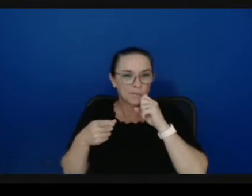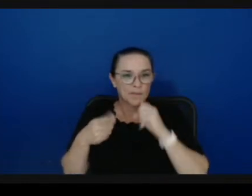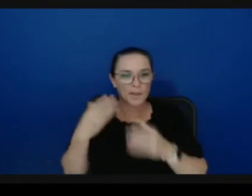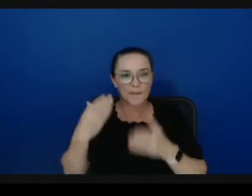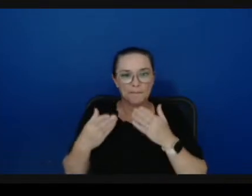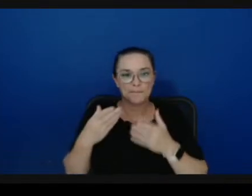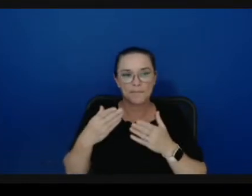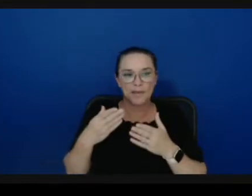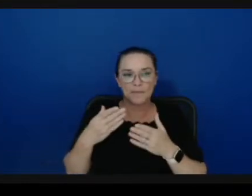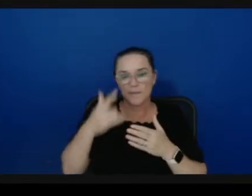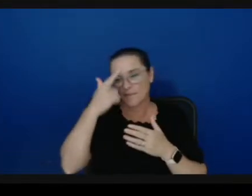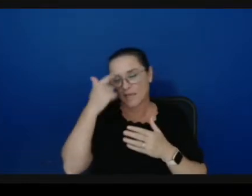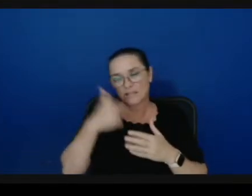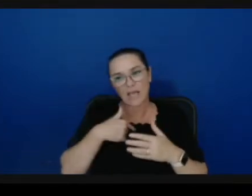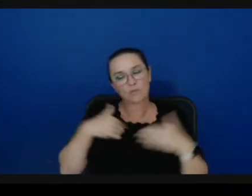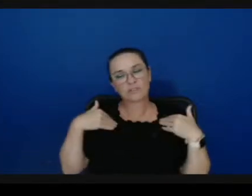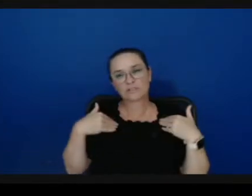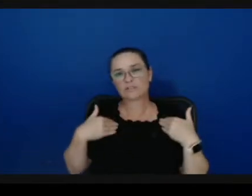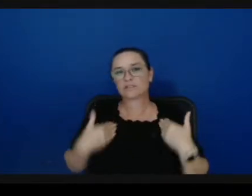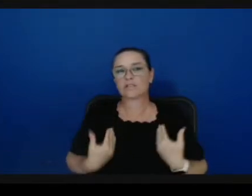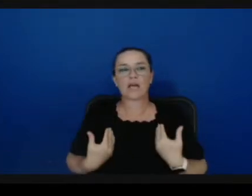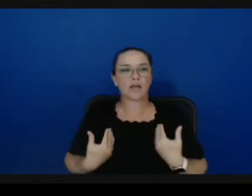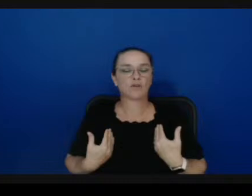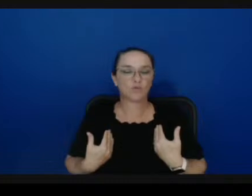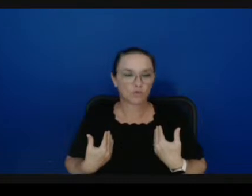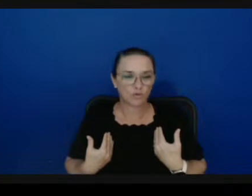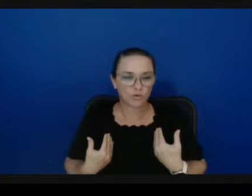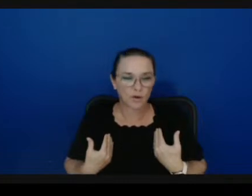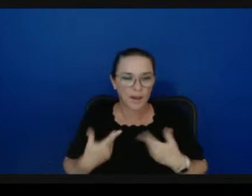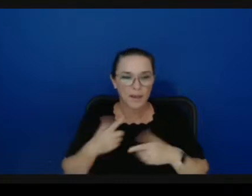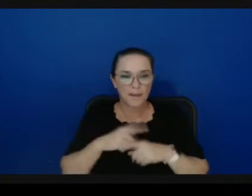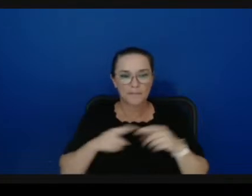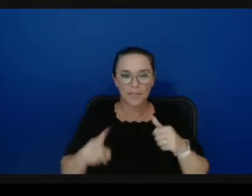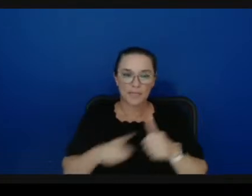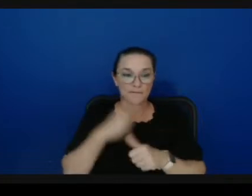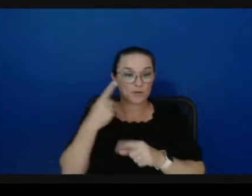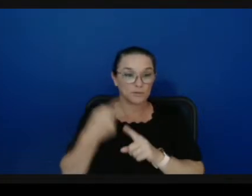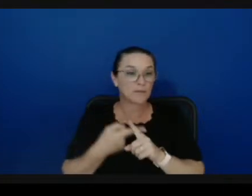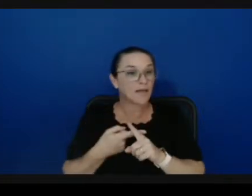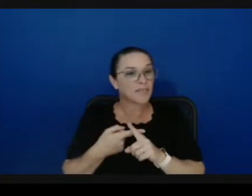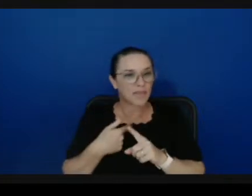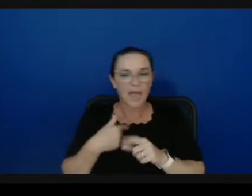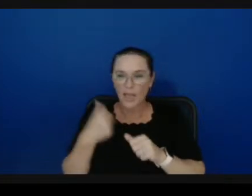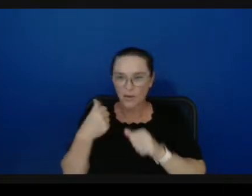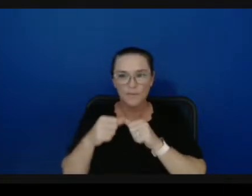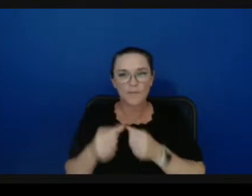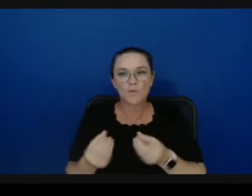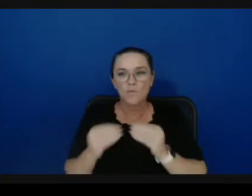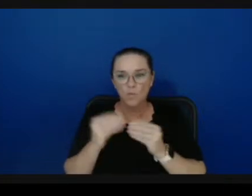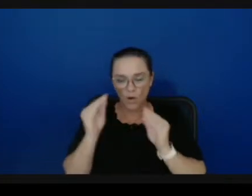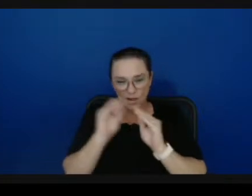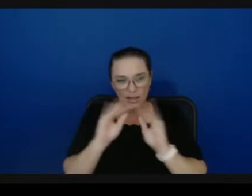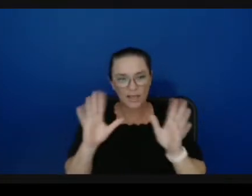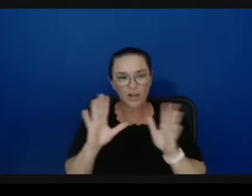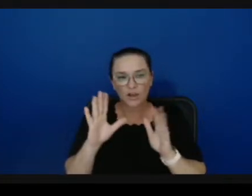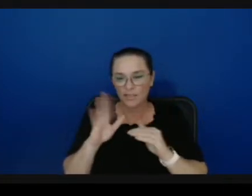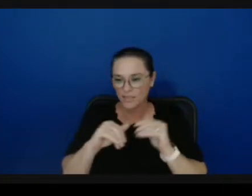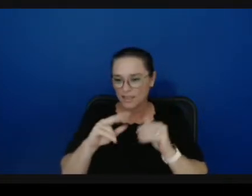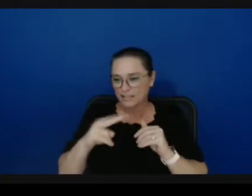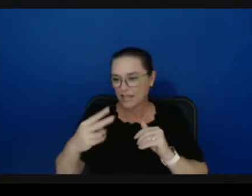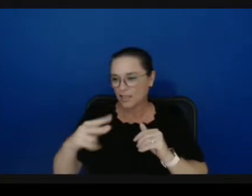to do with sleep deprivation, but the first month I remember much more than the second and third,